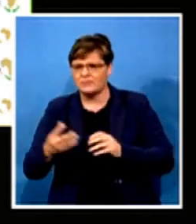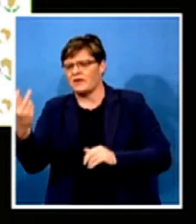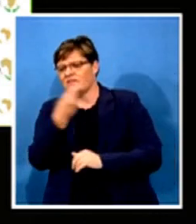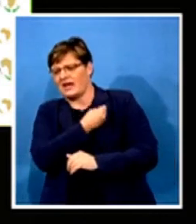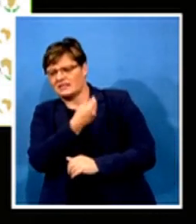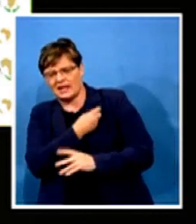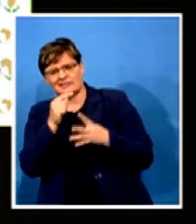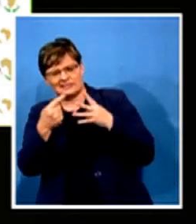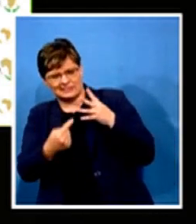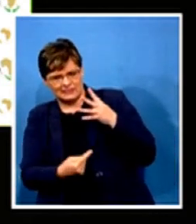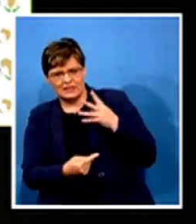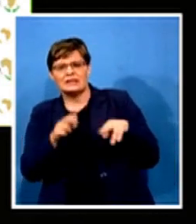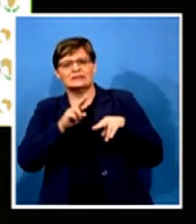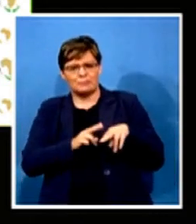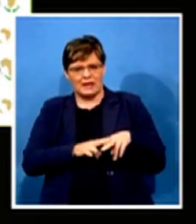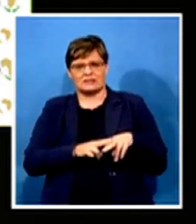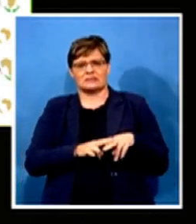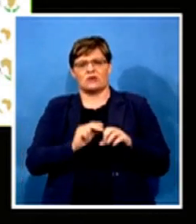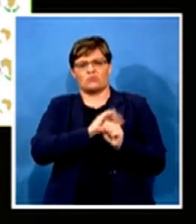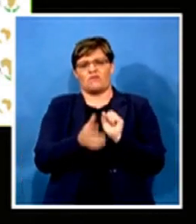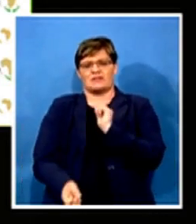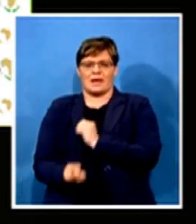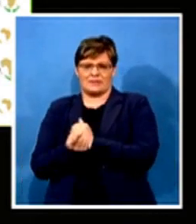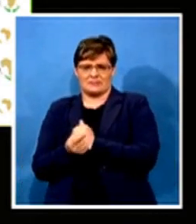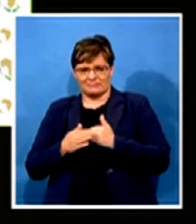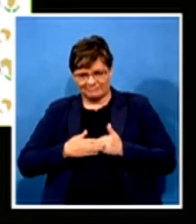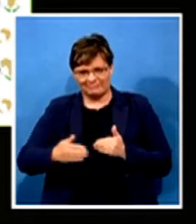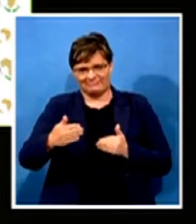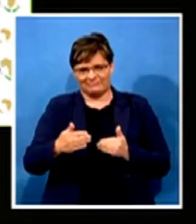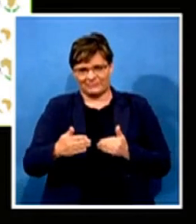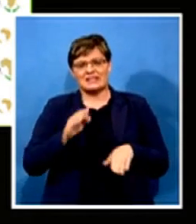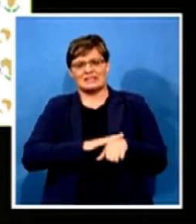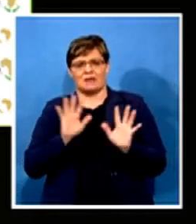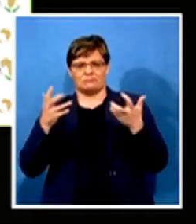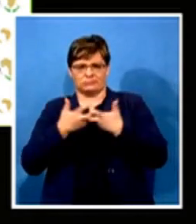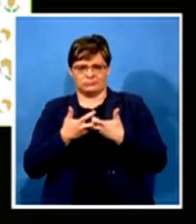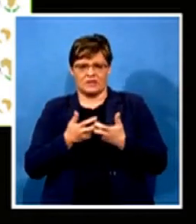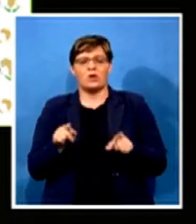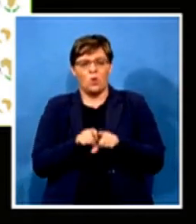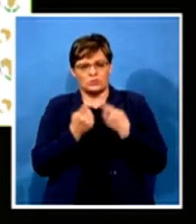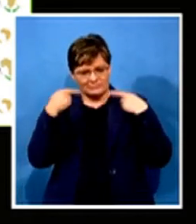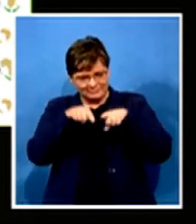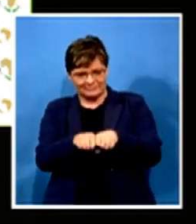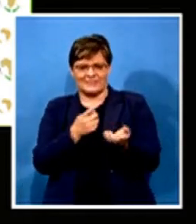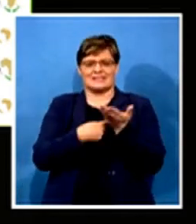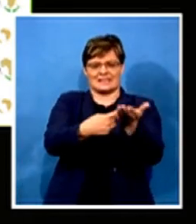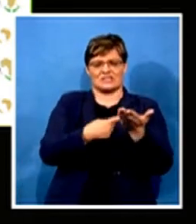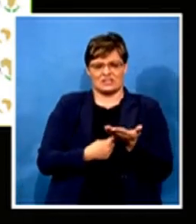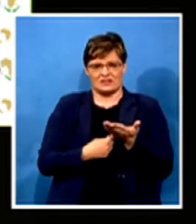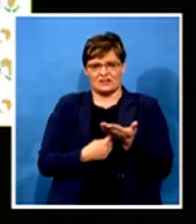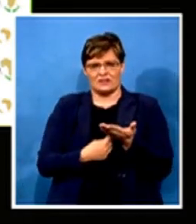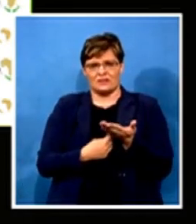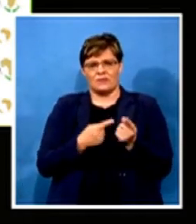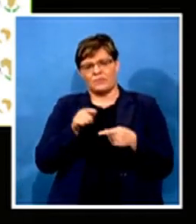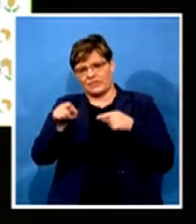deliver in a timely fashion, and also based on our own bilateral discussions that we are having with the pharmaceutical companies. I hope